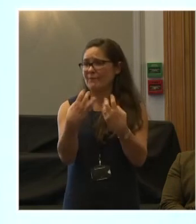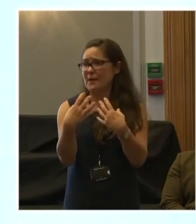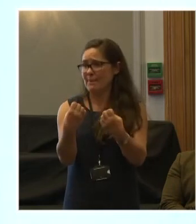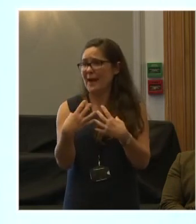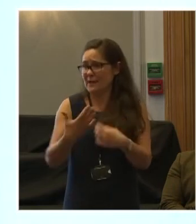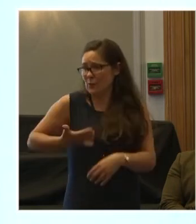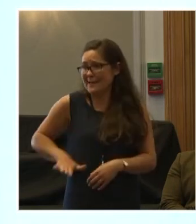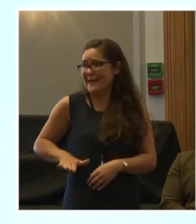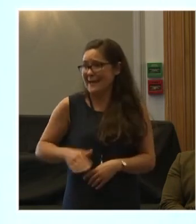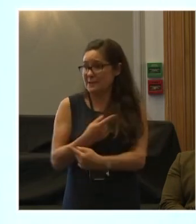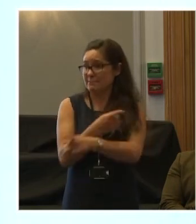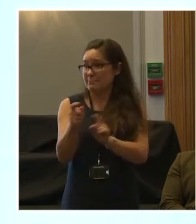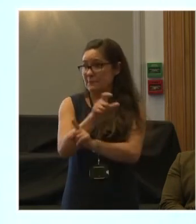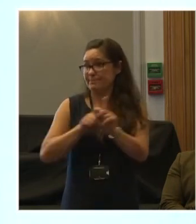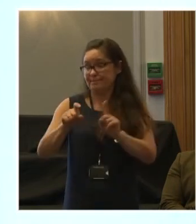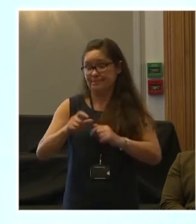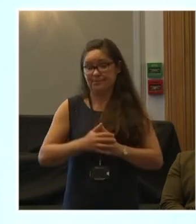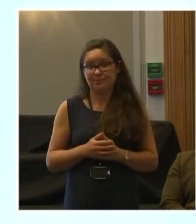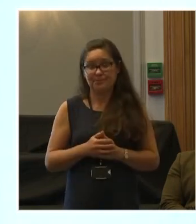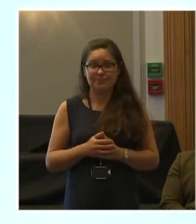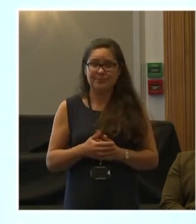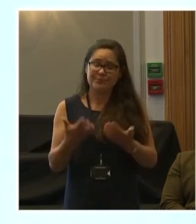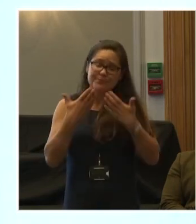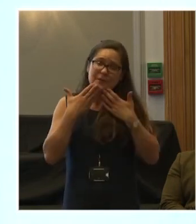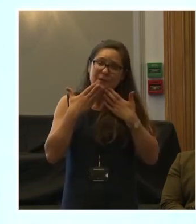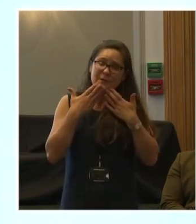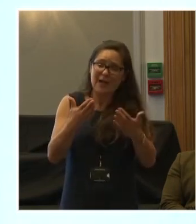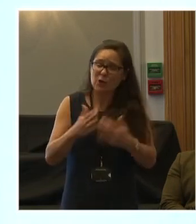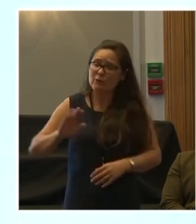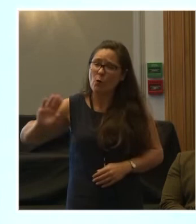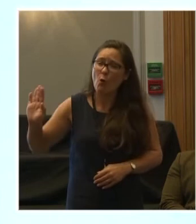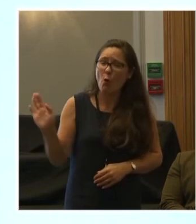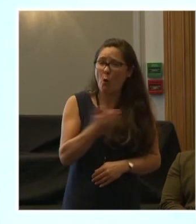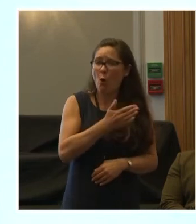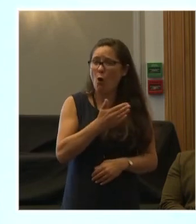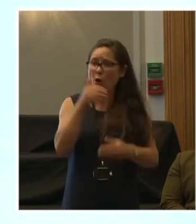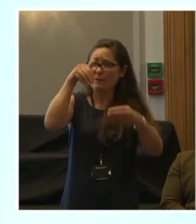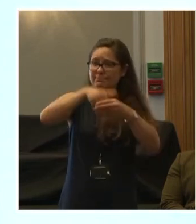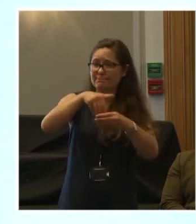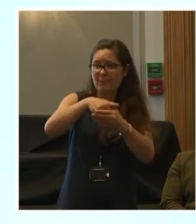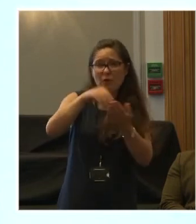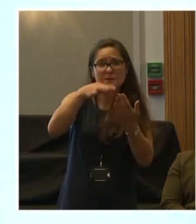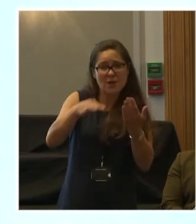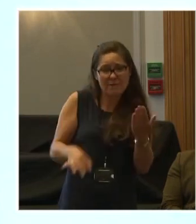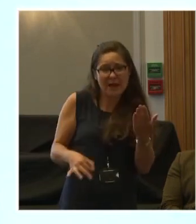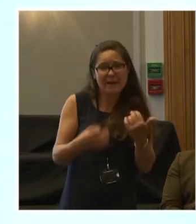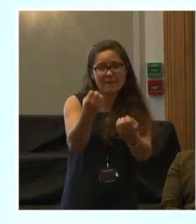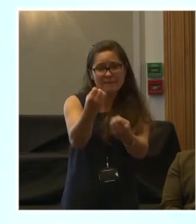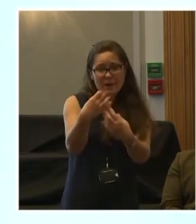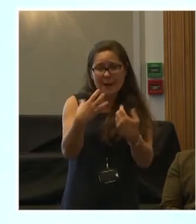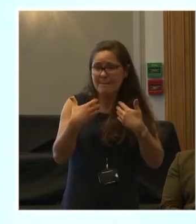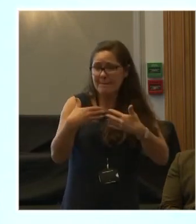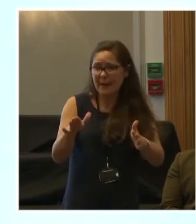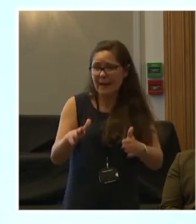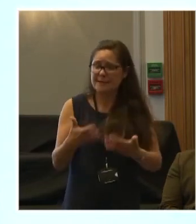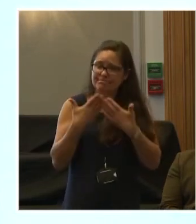we get from all of you. I would like to thank everybody who took the time to take part in our survey, give us feedback, and of